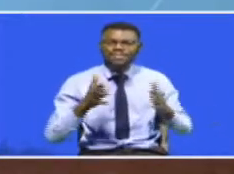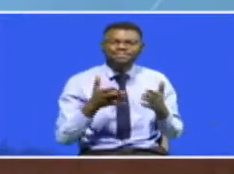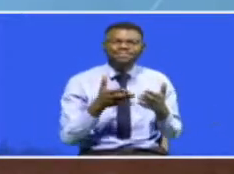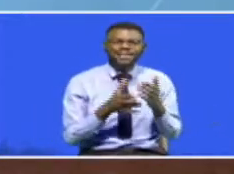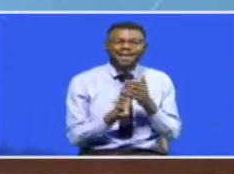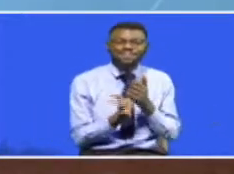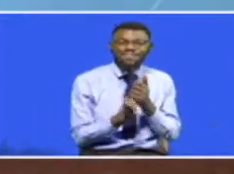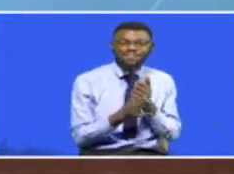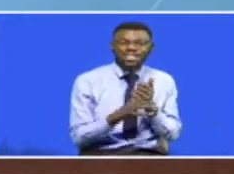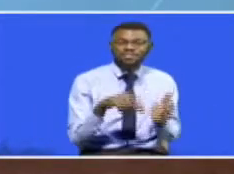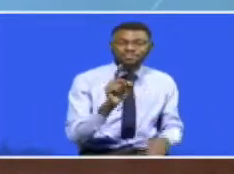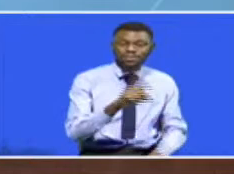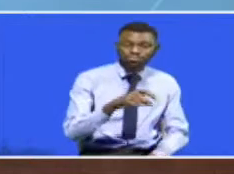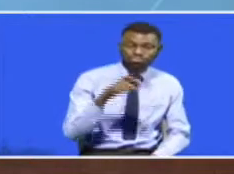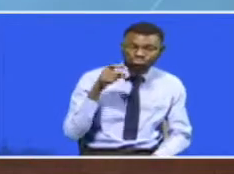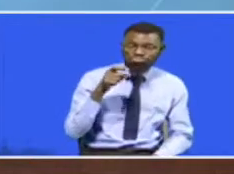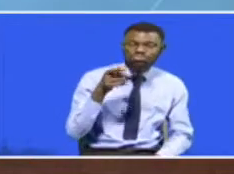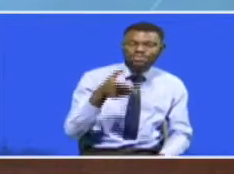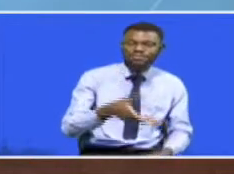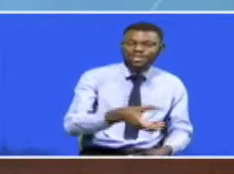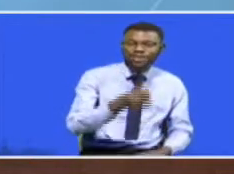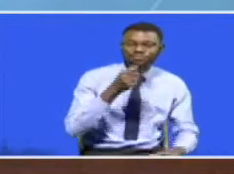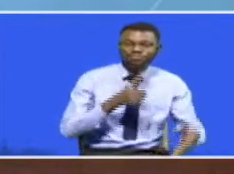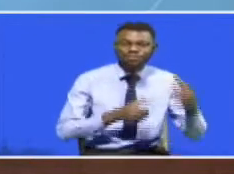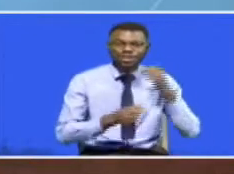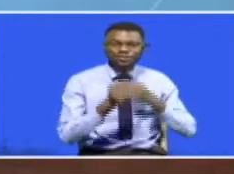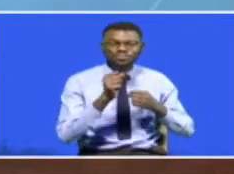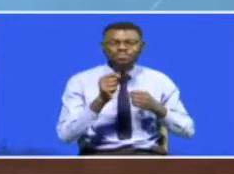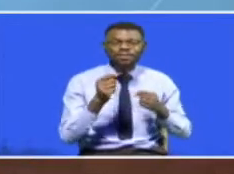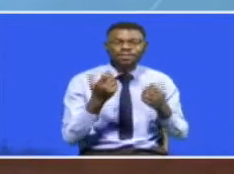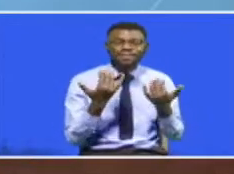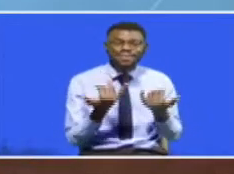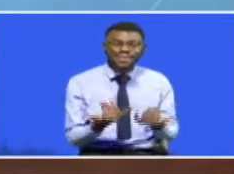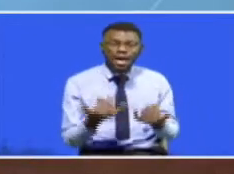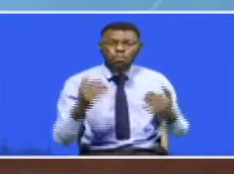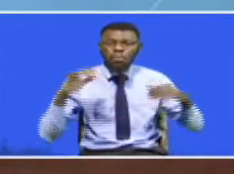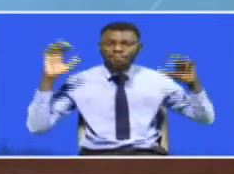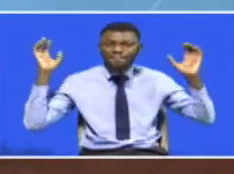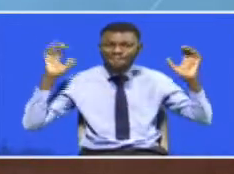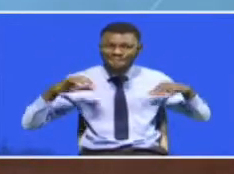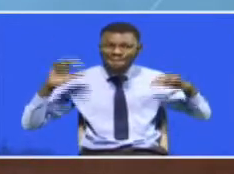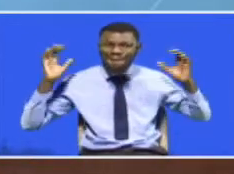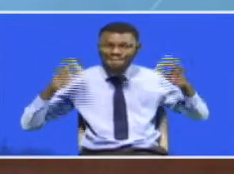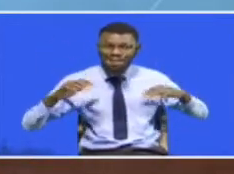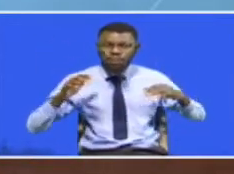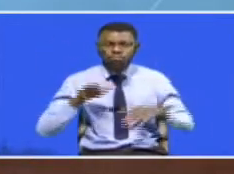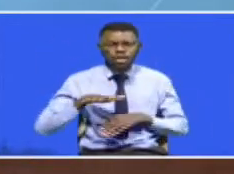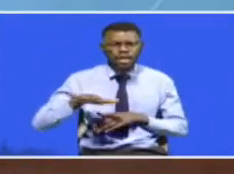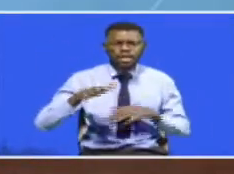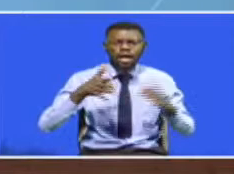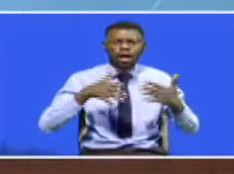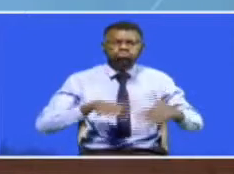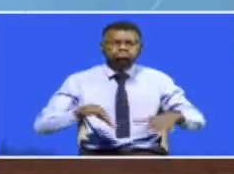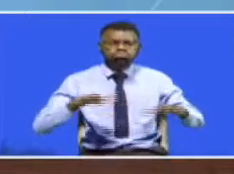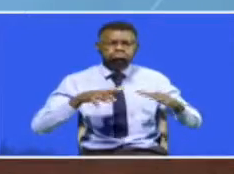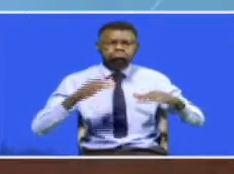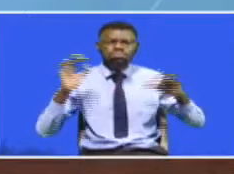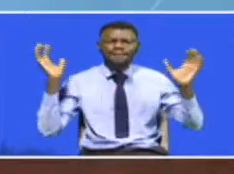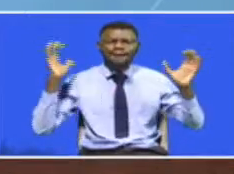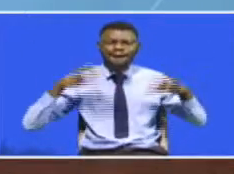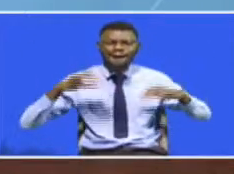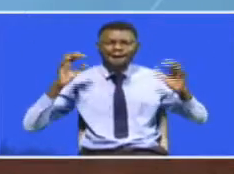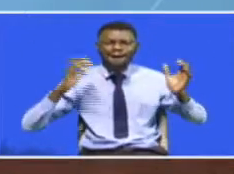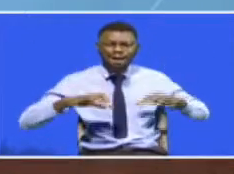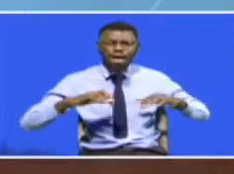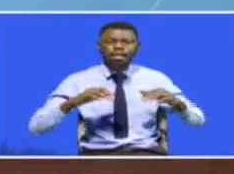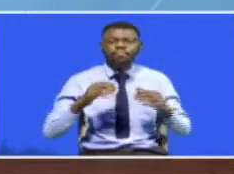activity. This comes as preparation for El Nino rains intensifies in the lakeside counties. Homabay County government